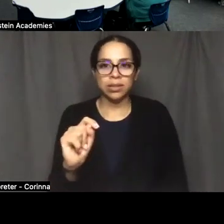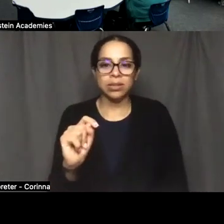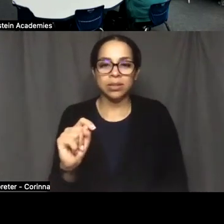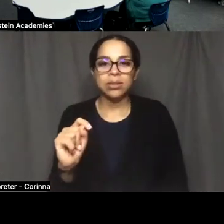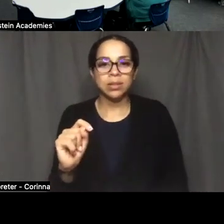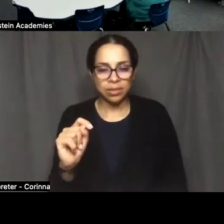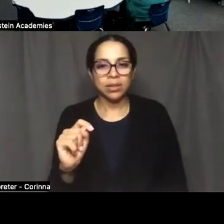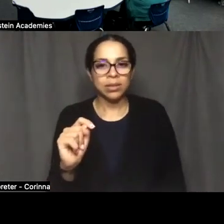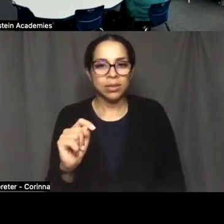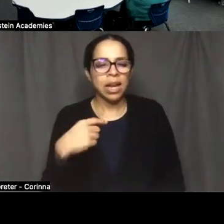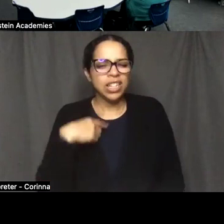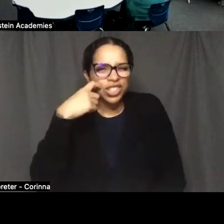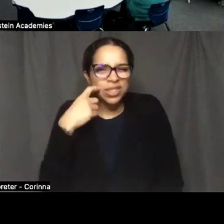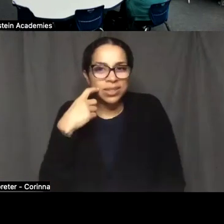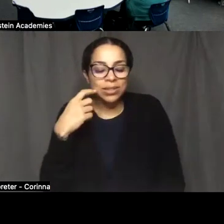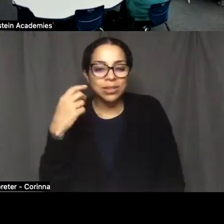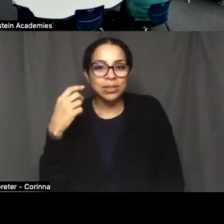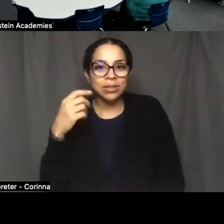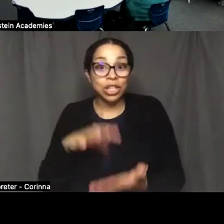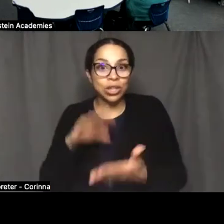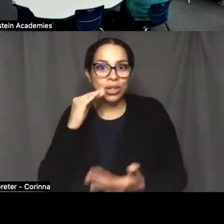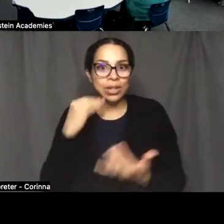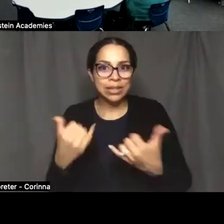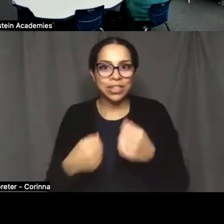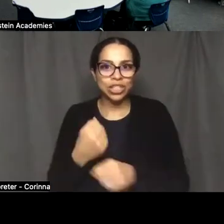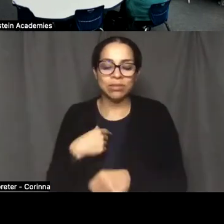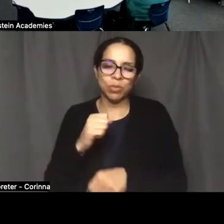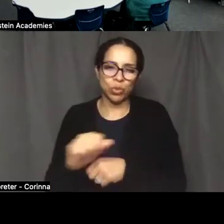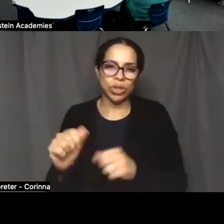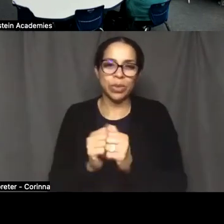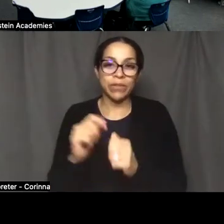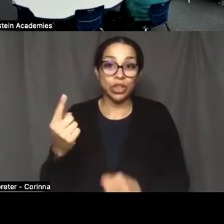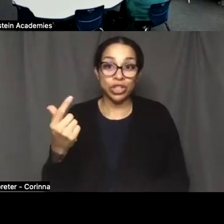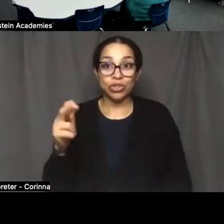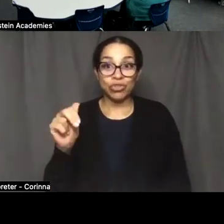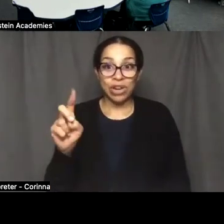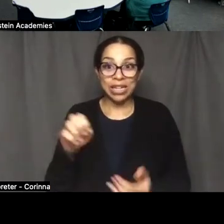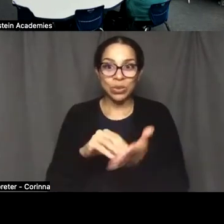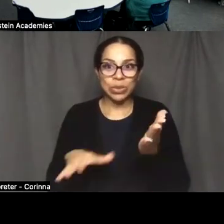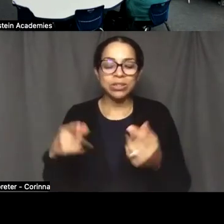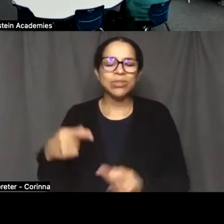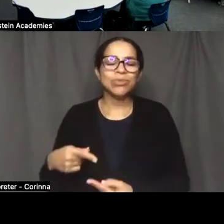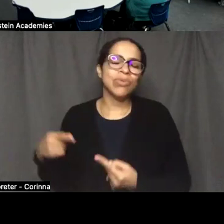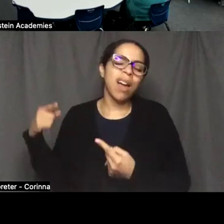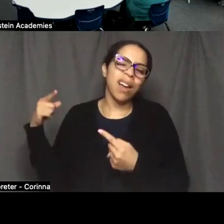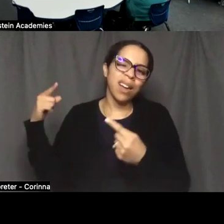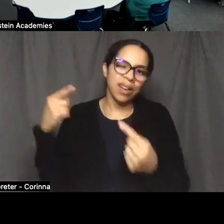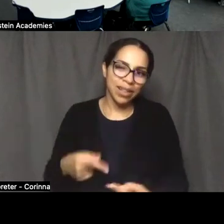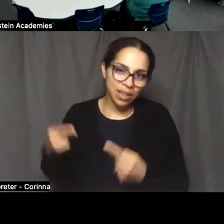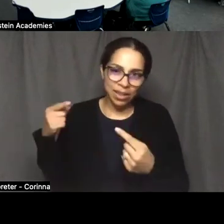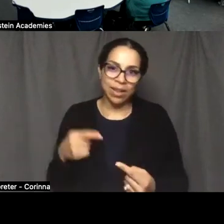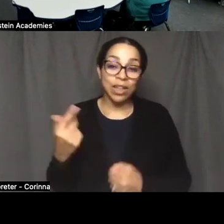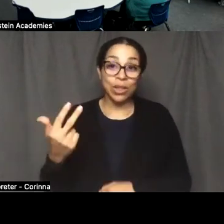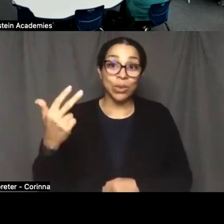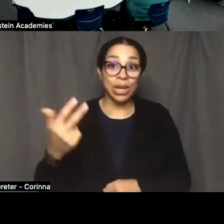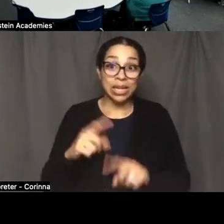Something I discovered this year, I'm working with some 1st grade students right now who are really struggling with this. So it's the 3 sounds. They cannot keep